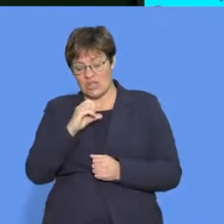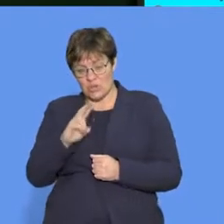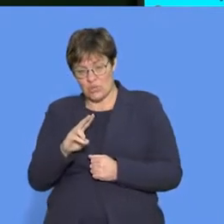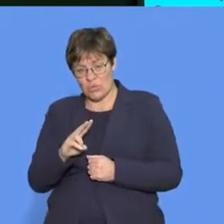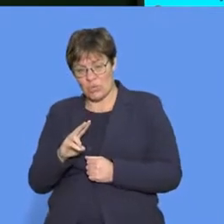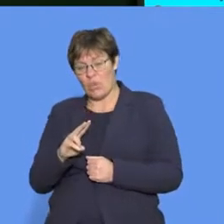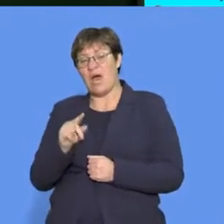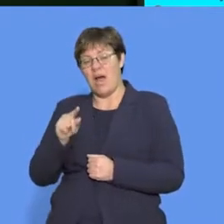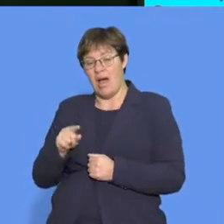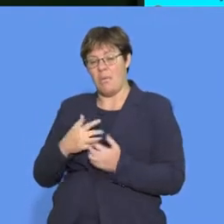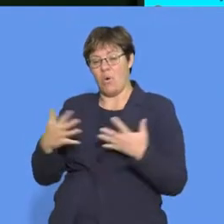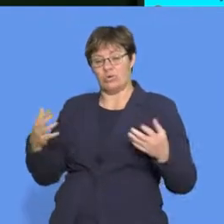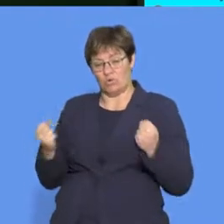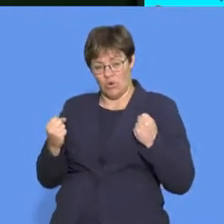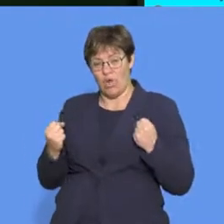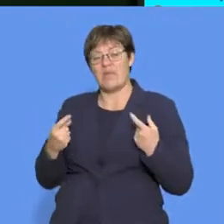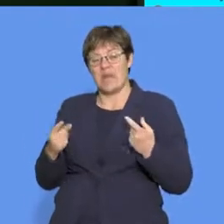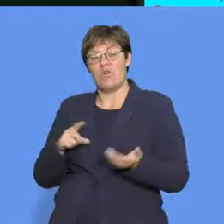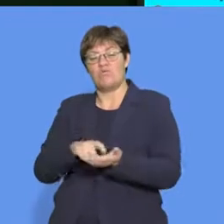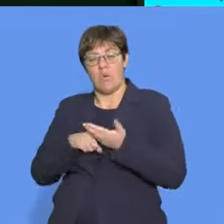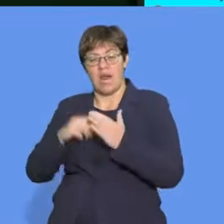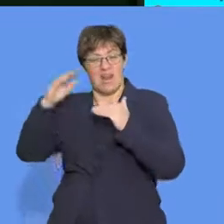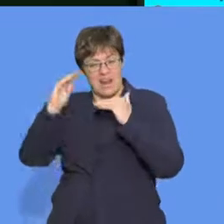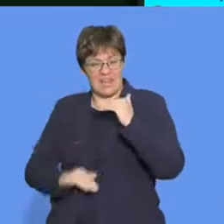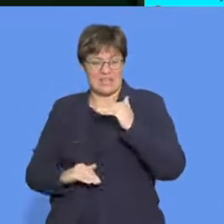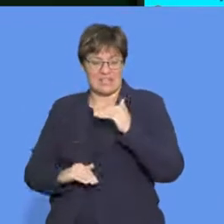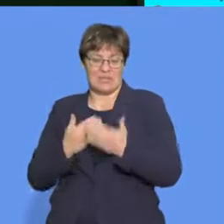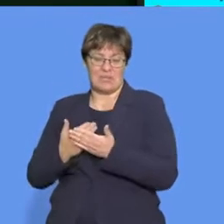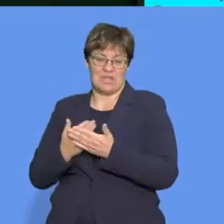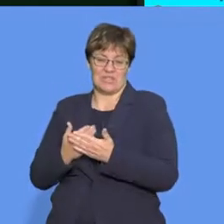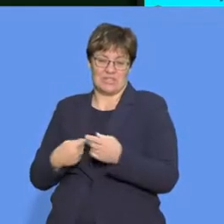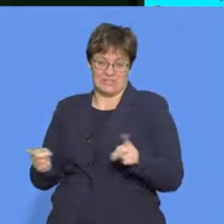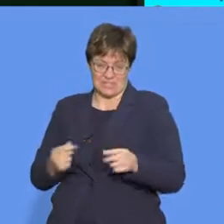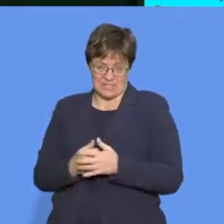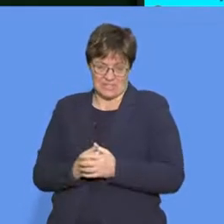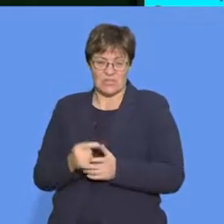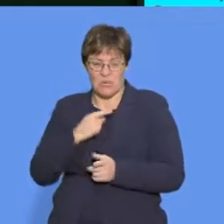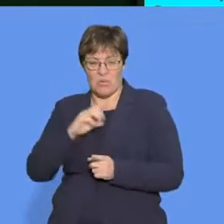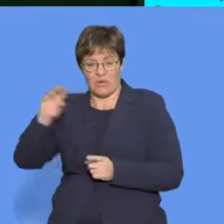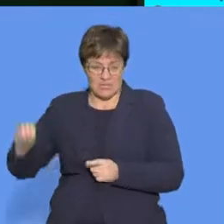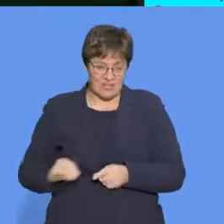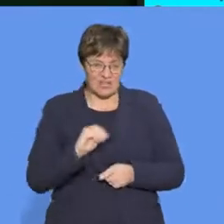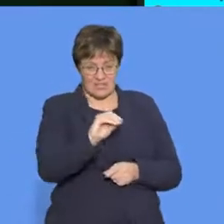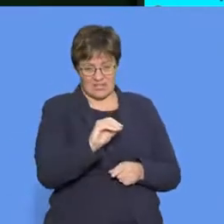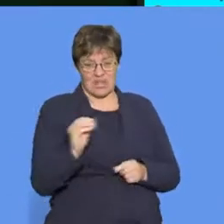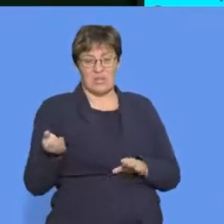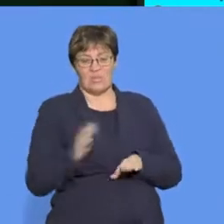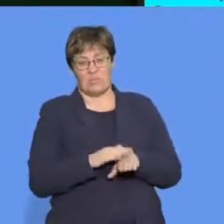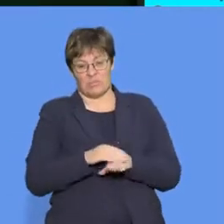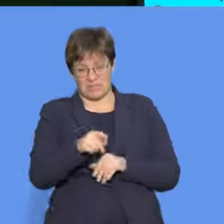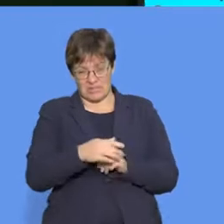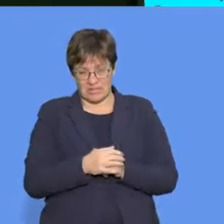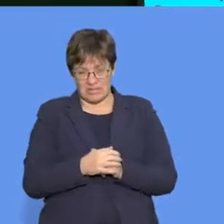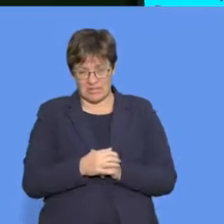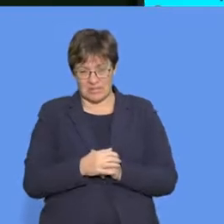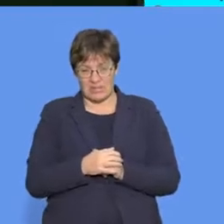copper ions are a stronger oxidizing agent. They will require less potential difference to be deposited on,